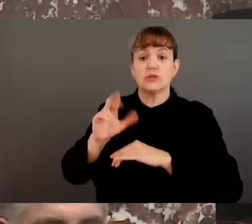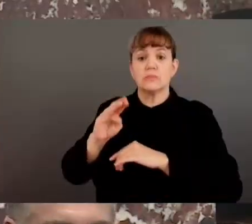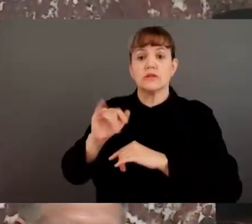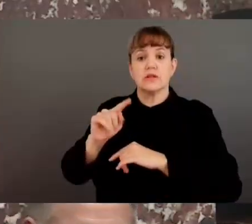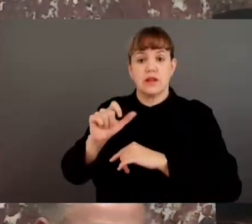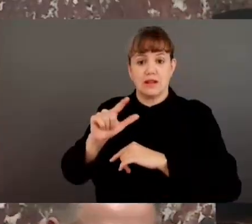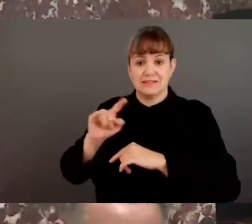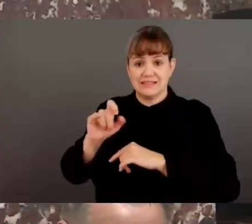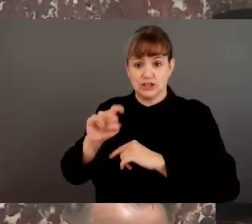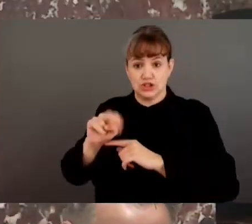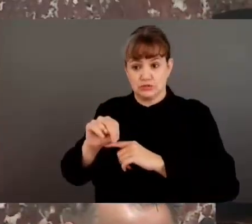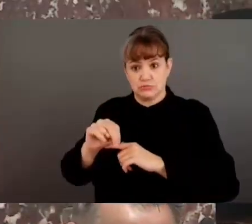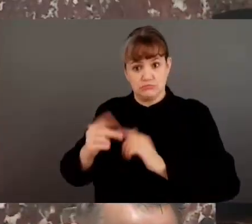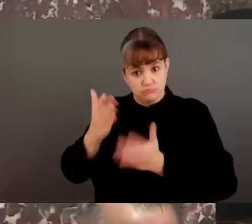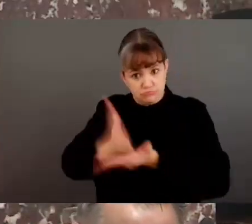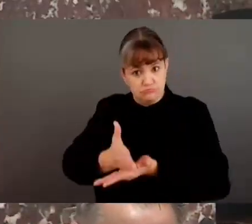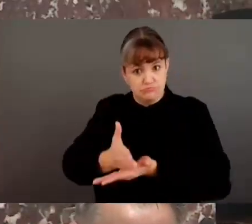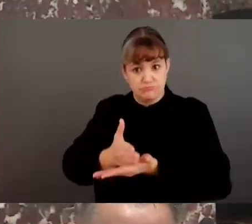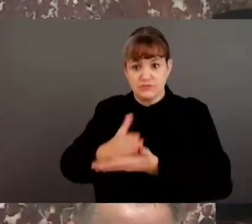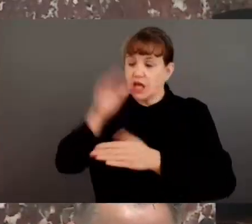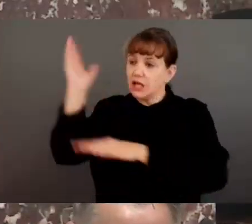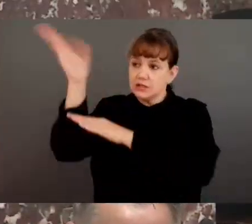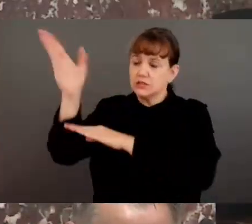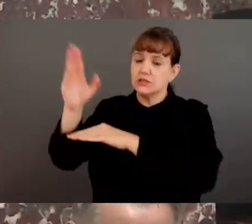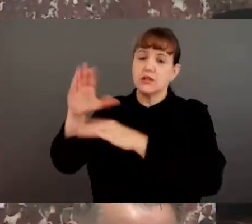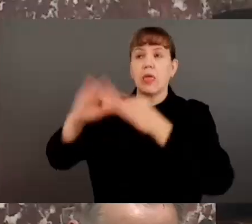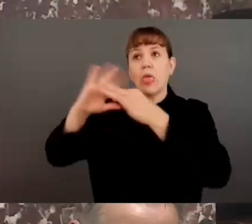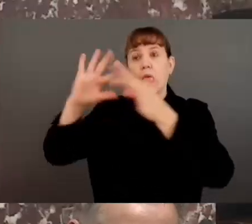a no. Will you do it today?